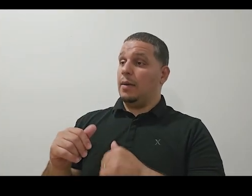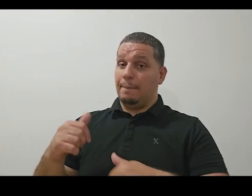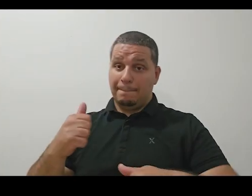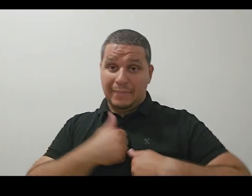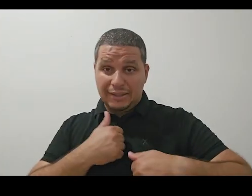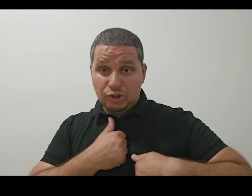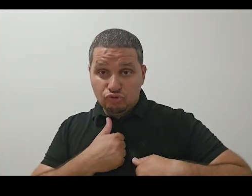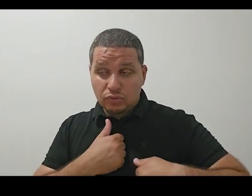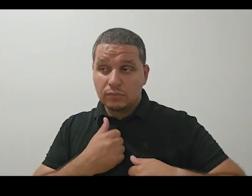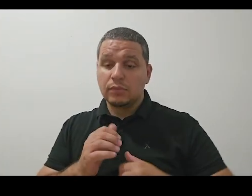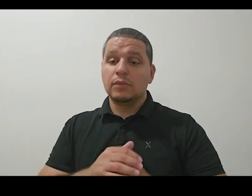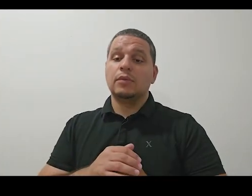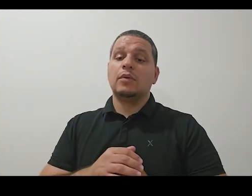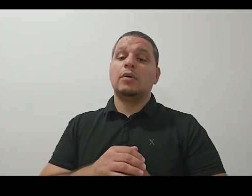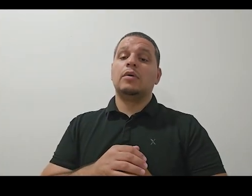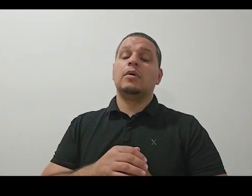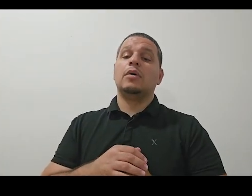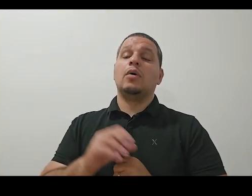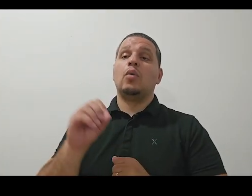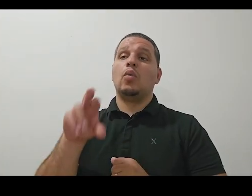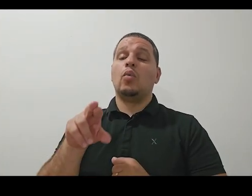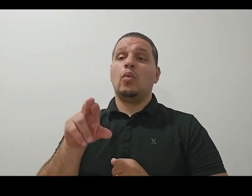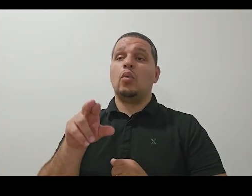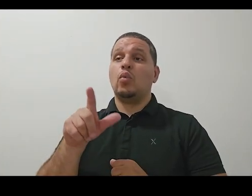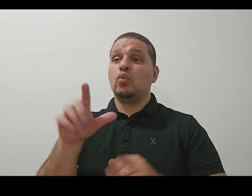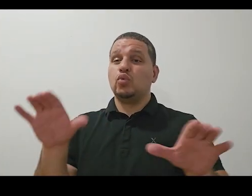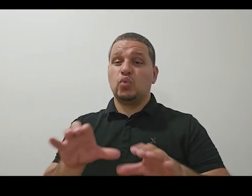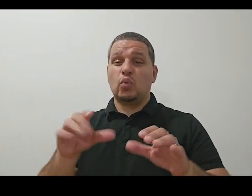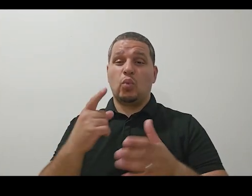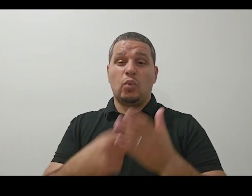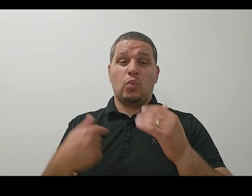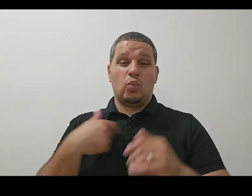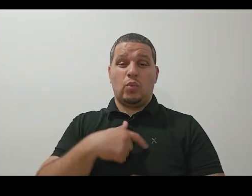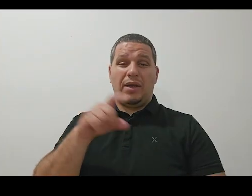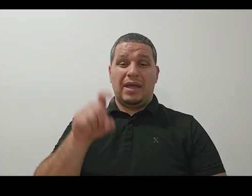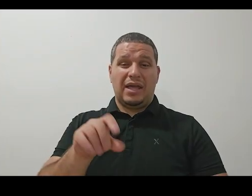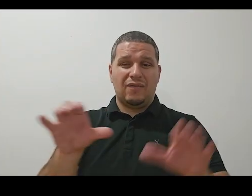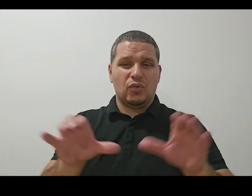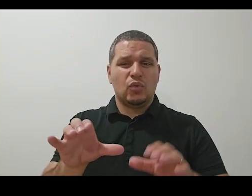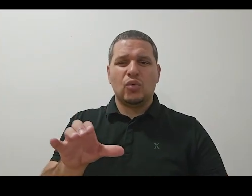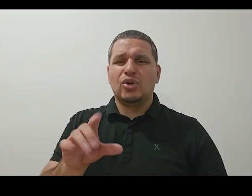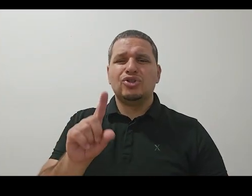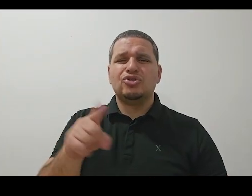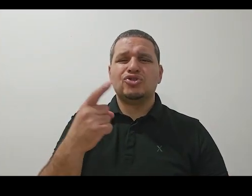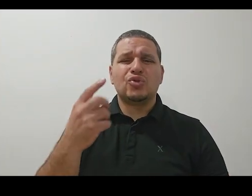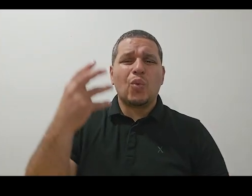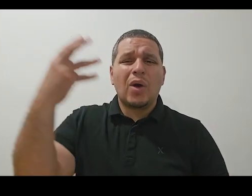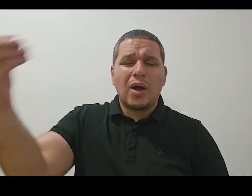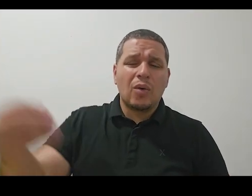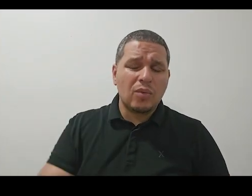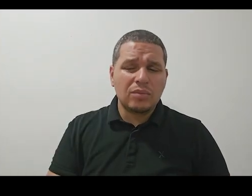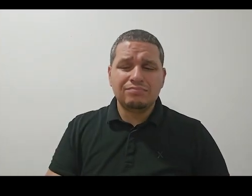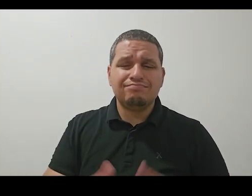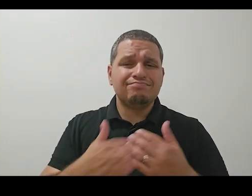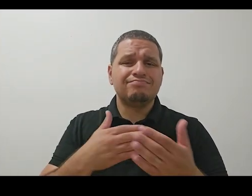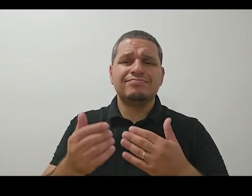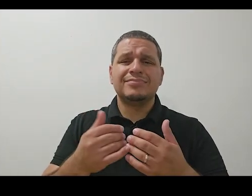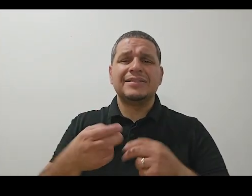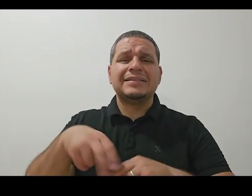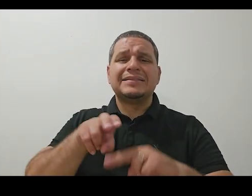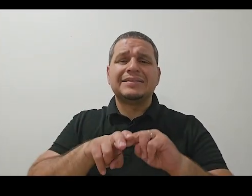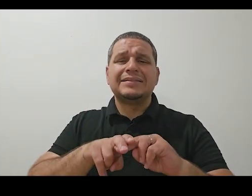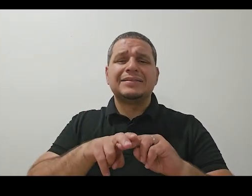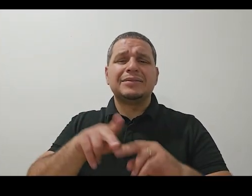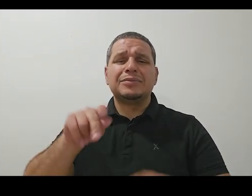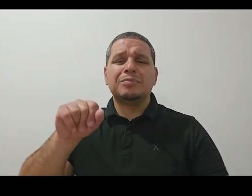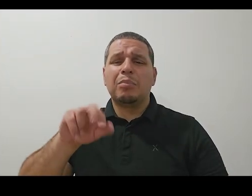the trenches, military, or those of us that are doing what we have to do to just even go out,